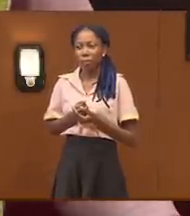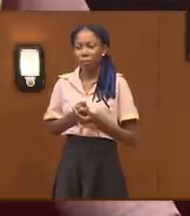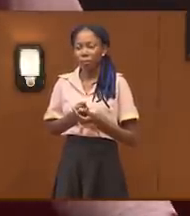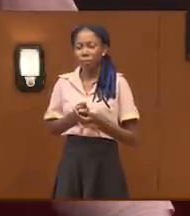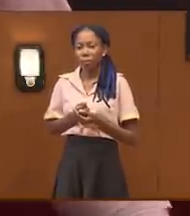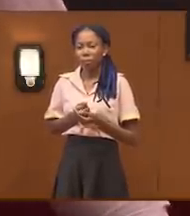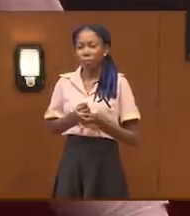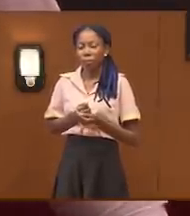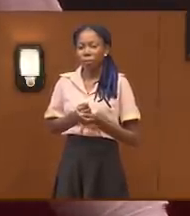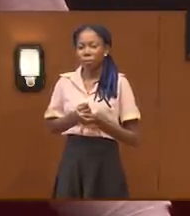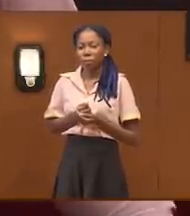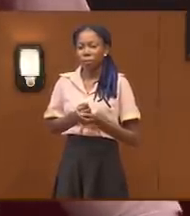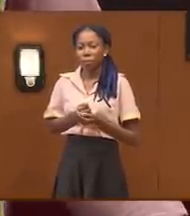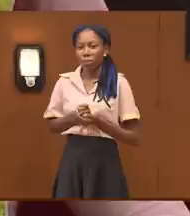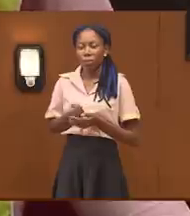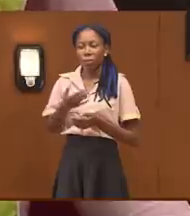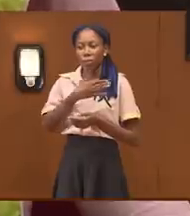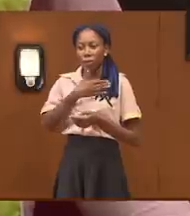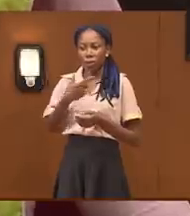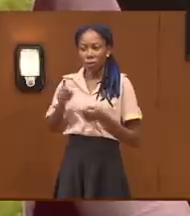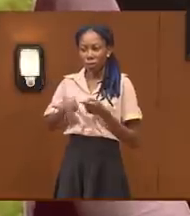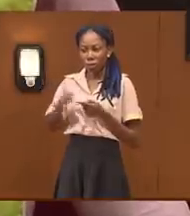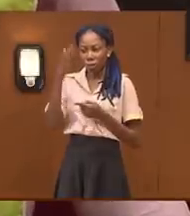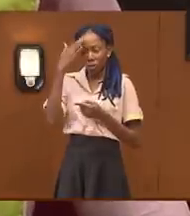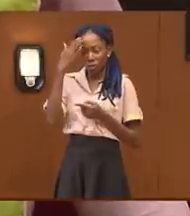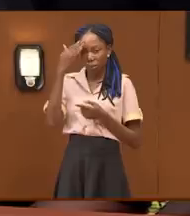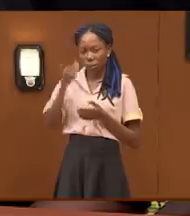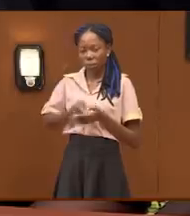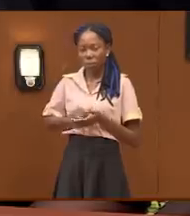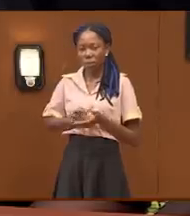time. I didn't see much difference between three and four.